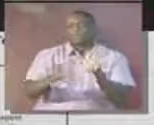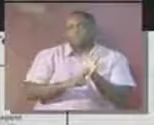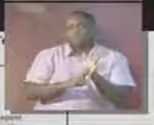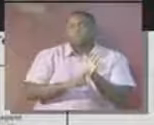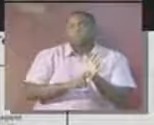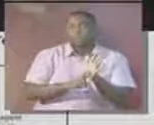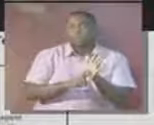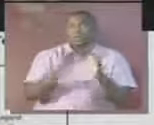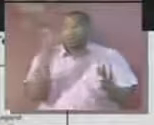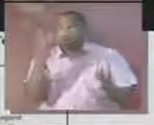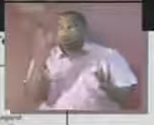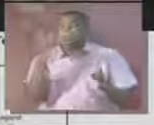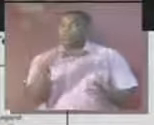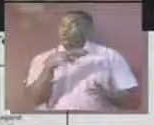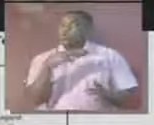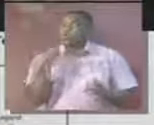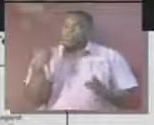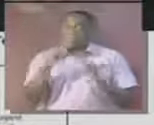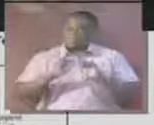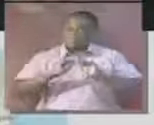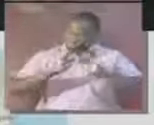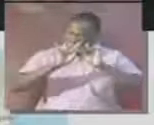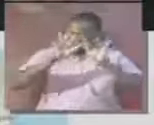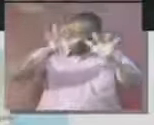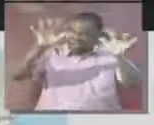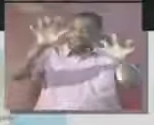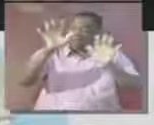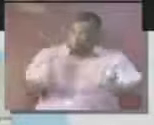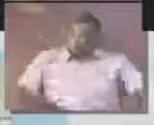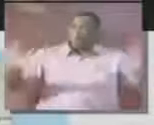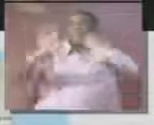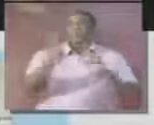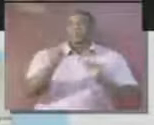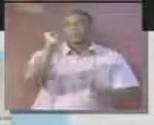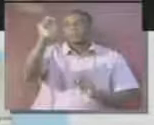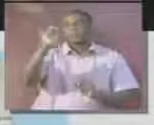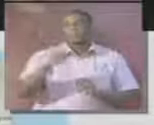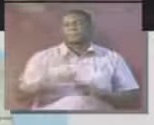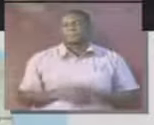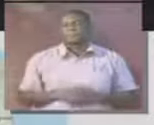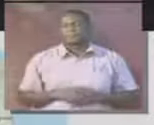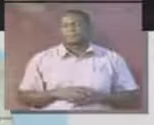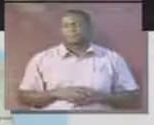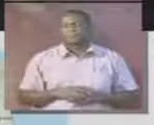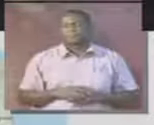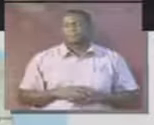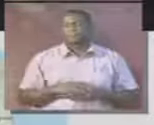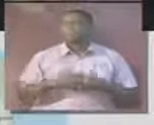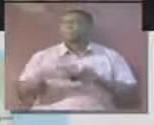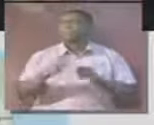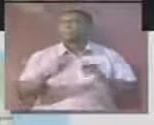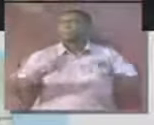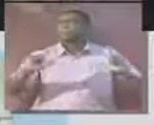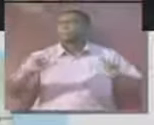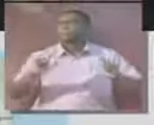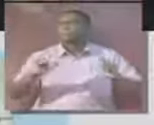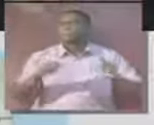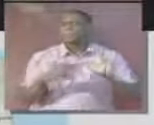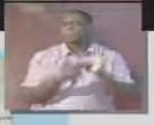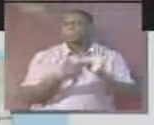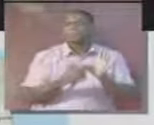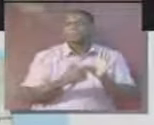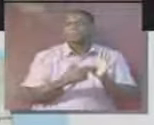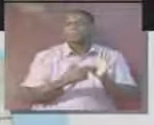is widespread. Let's move to the next slide. This represents just the distribution of